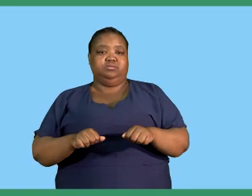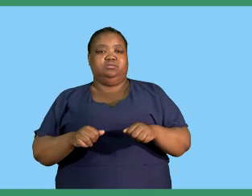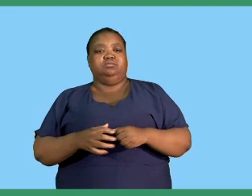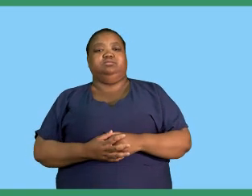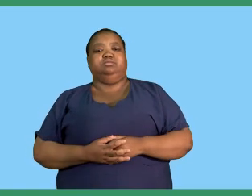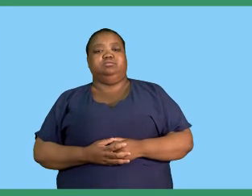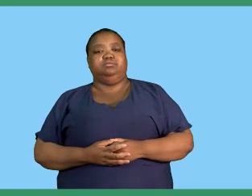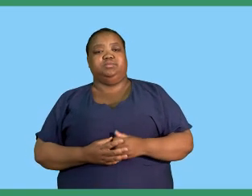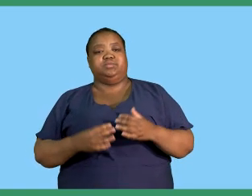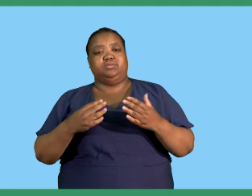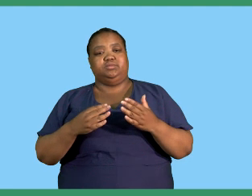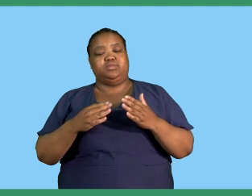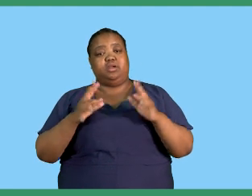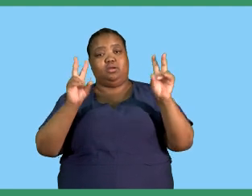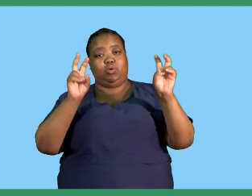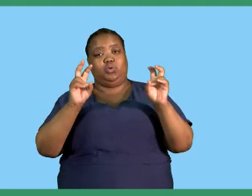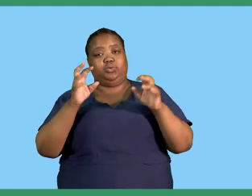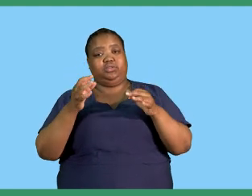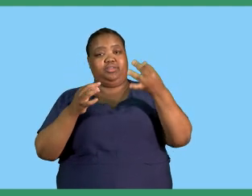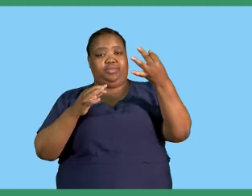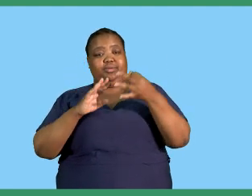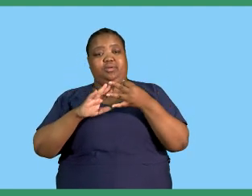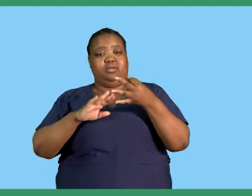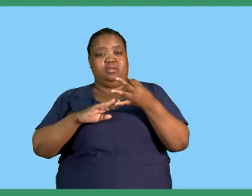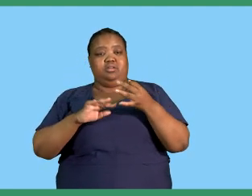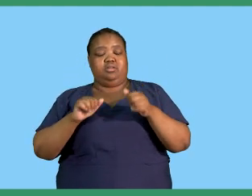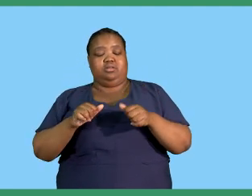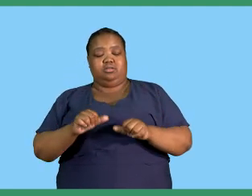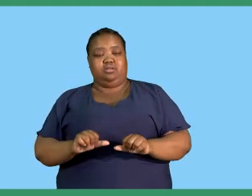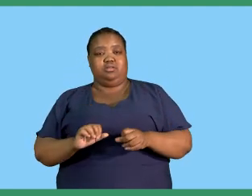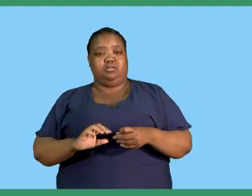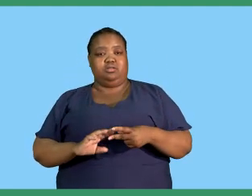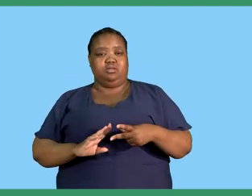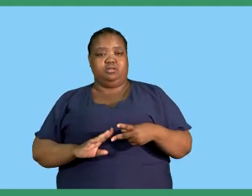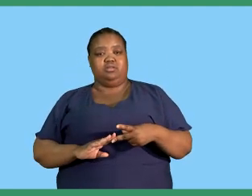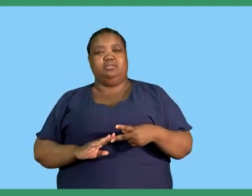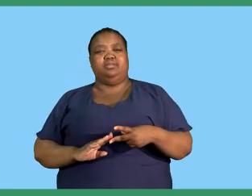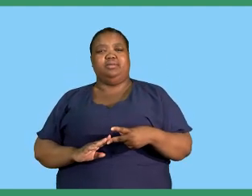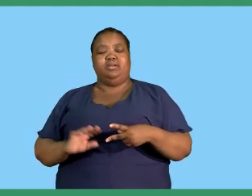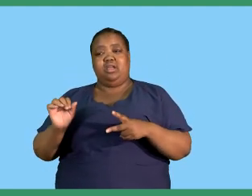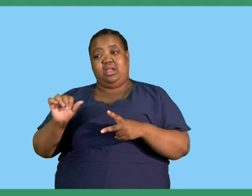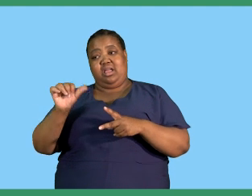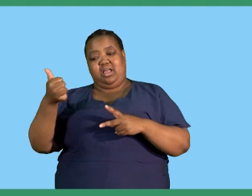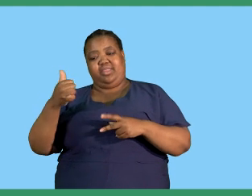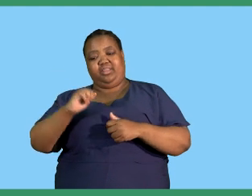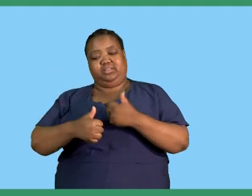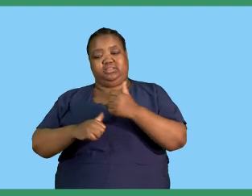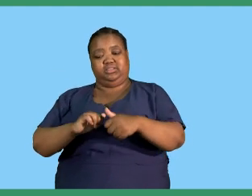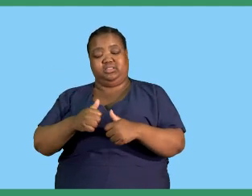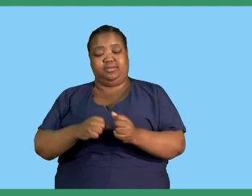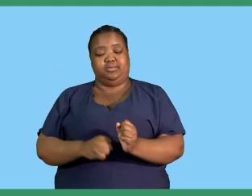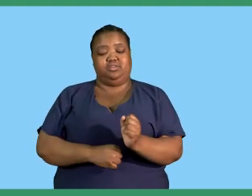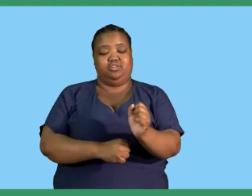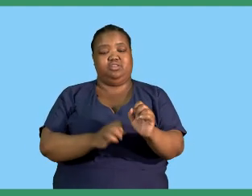it word for word. The second question says, explain other steps in